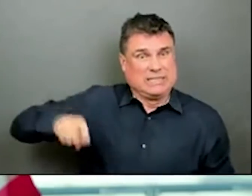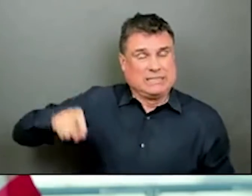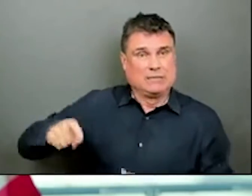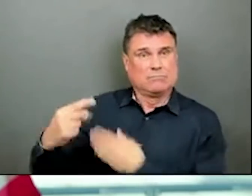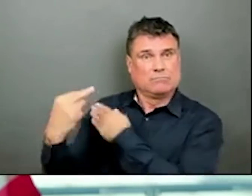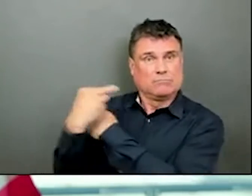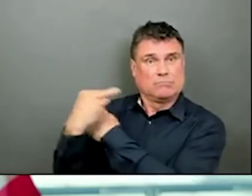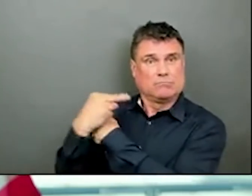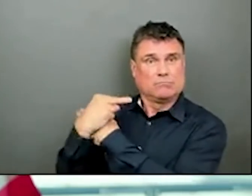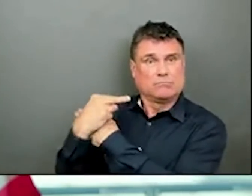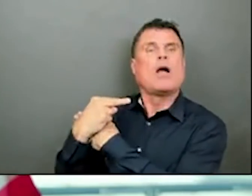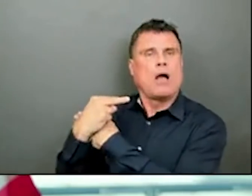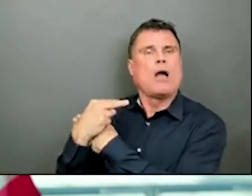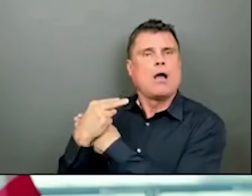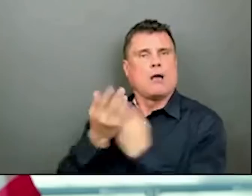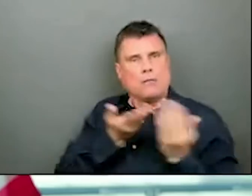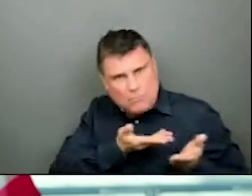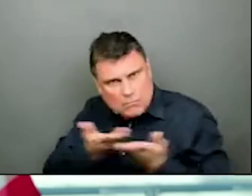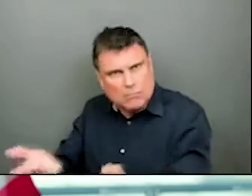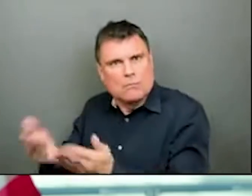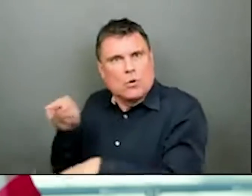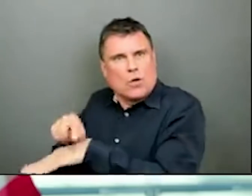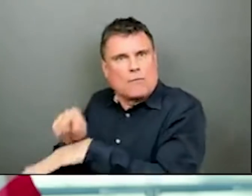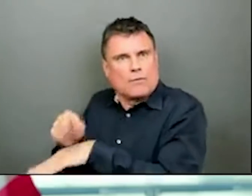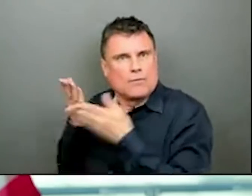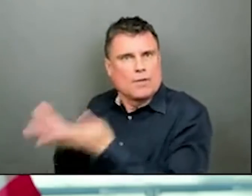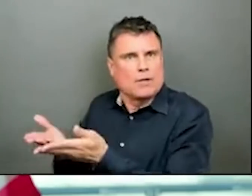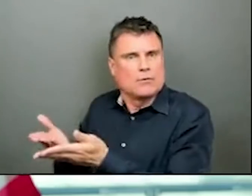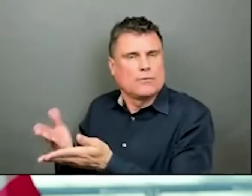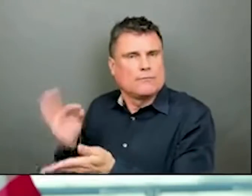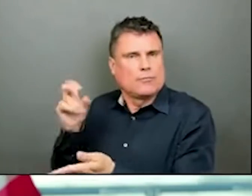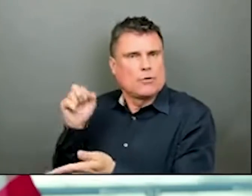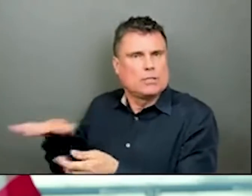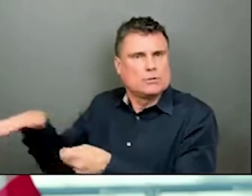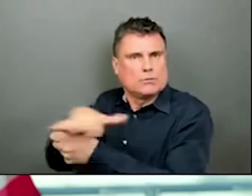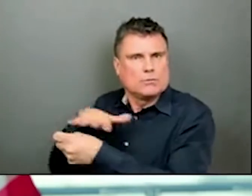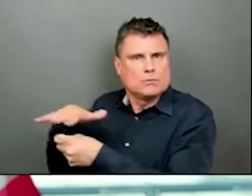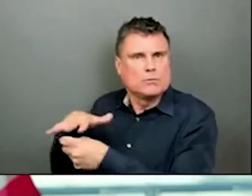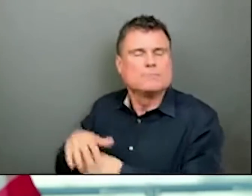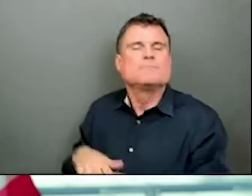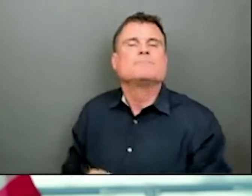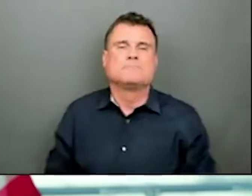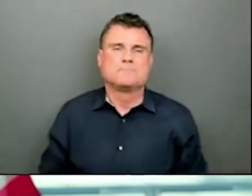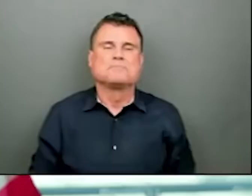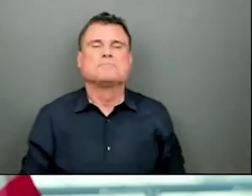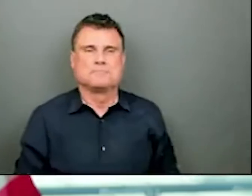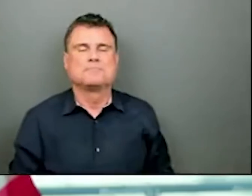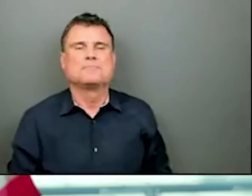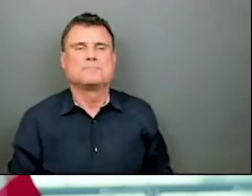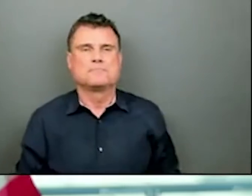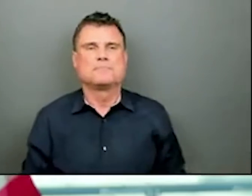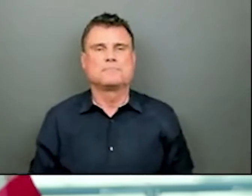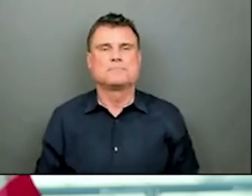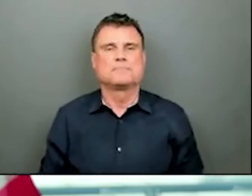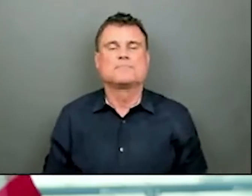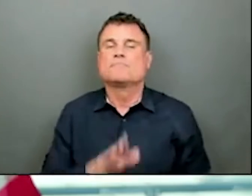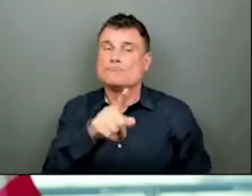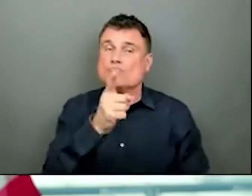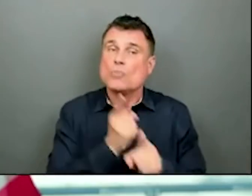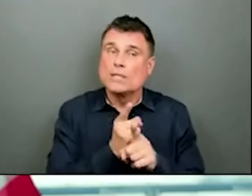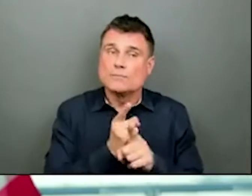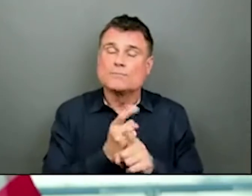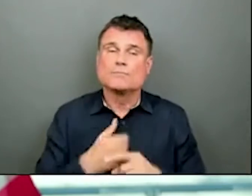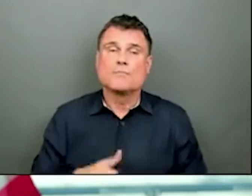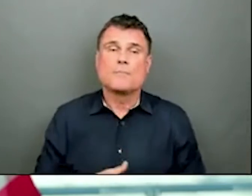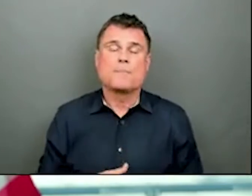really high-intensity situations? And I think you're absolutely right, Marcella.